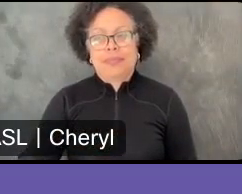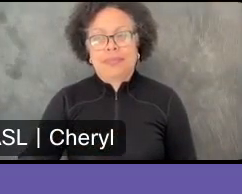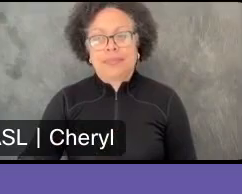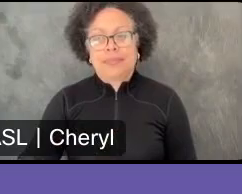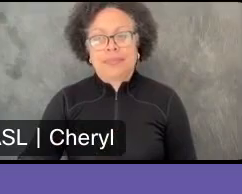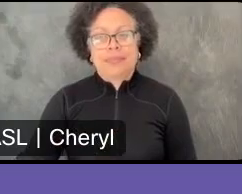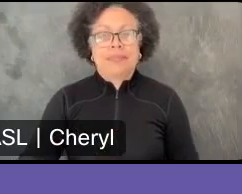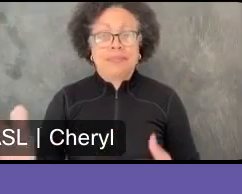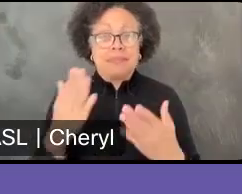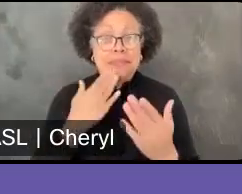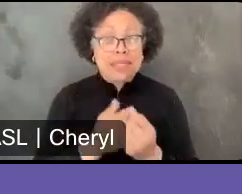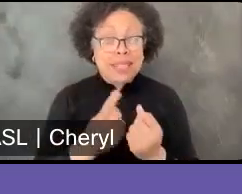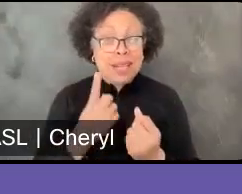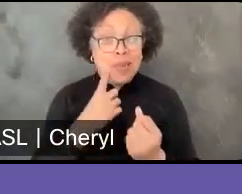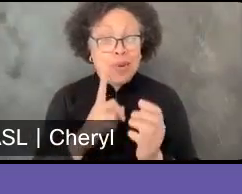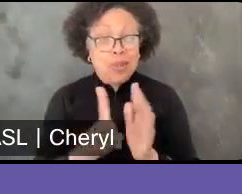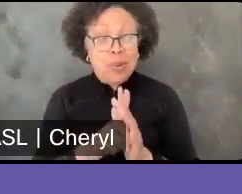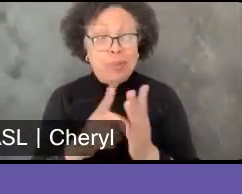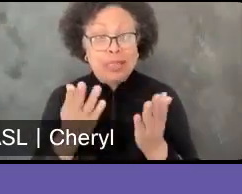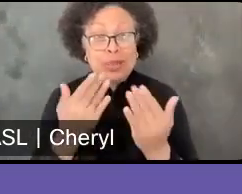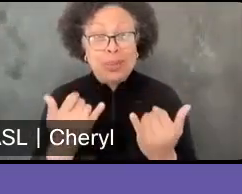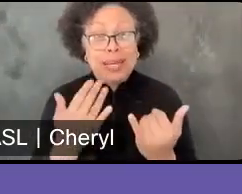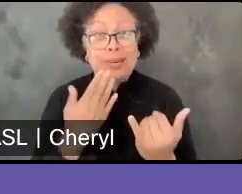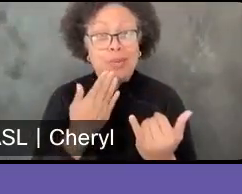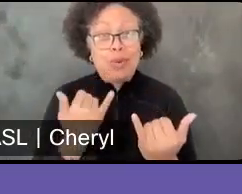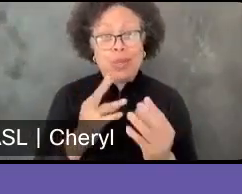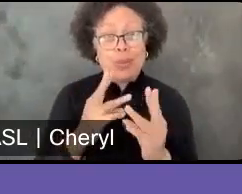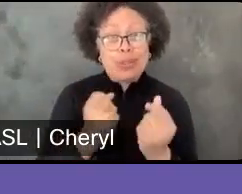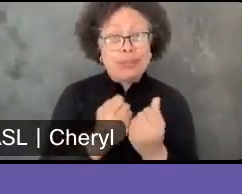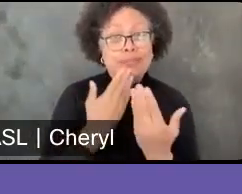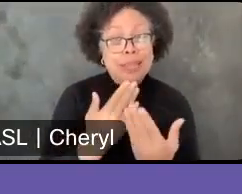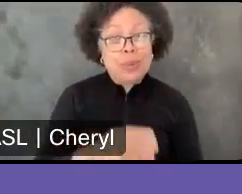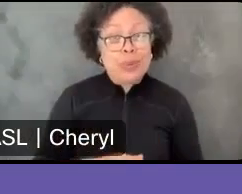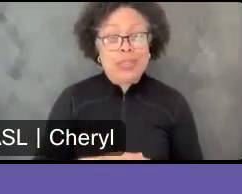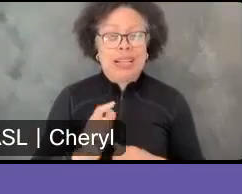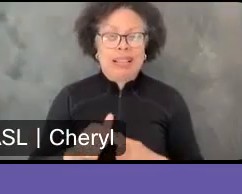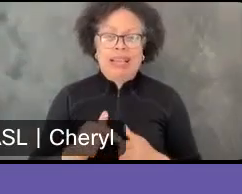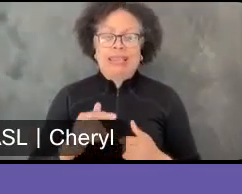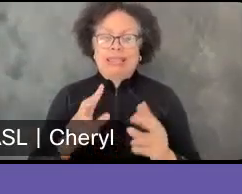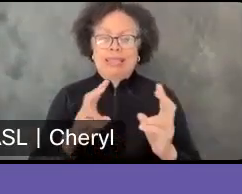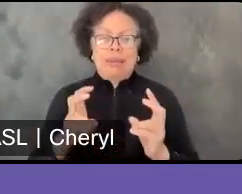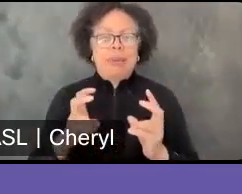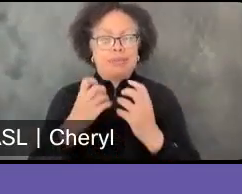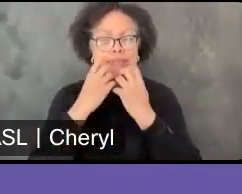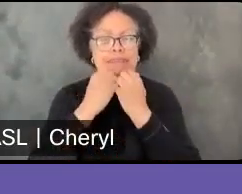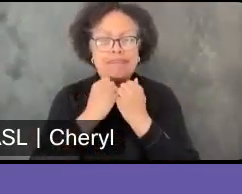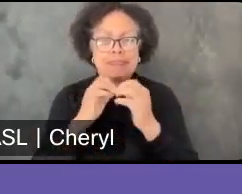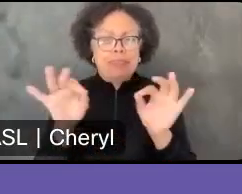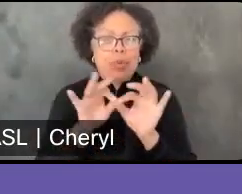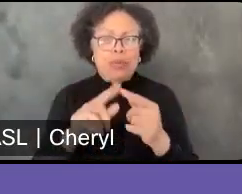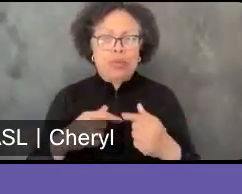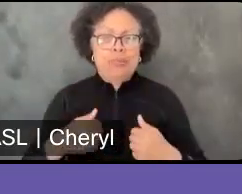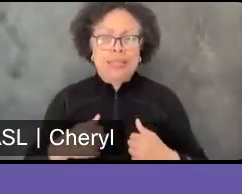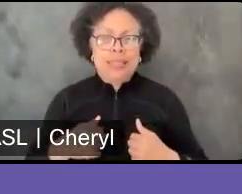Thank you, everyone, for being present with me today for this workshop. This topic is personally meaningful to me as one of the